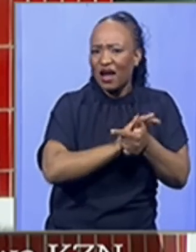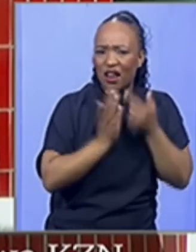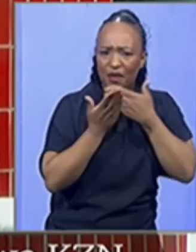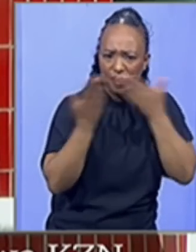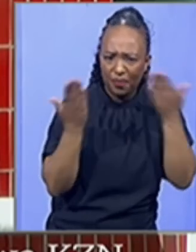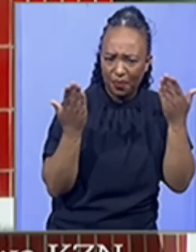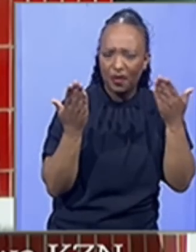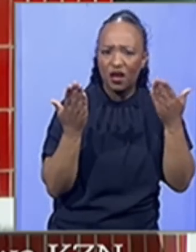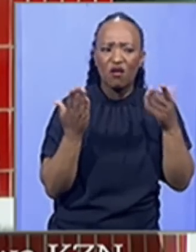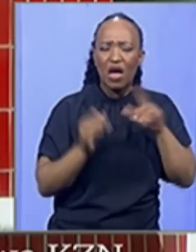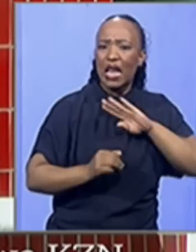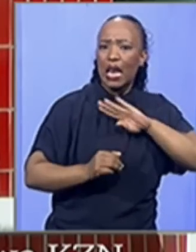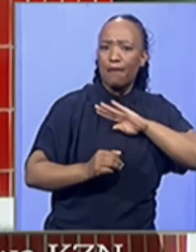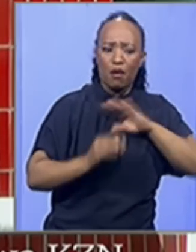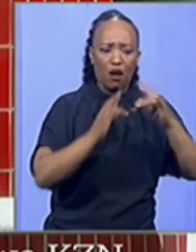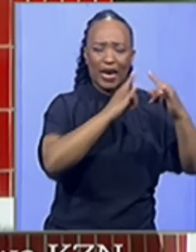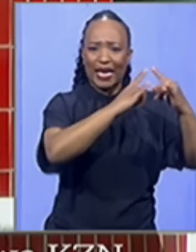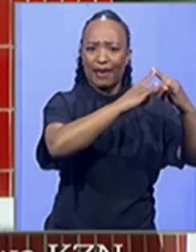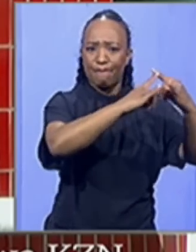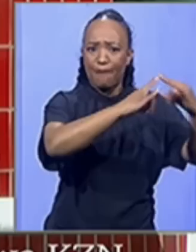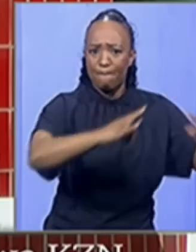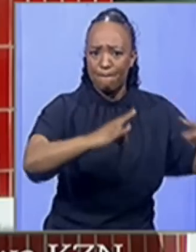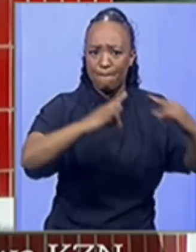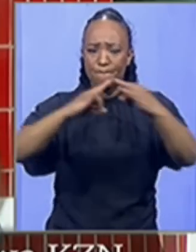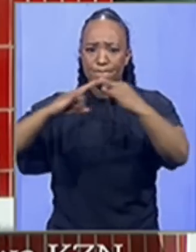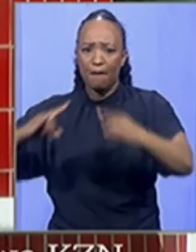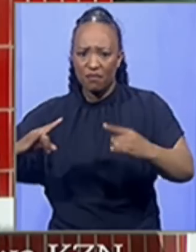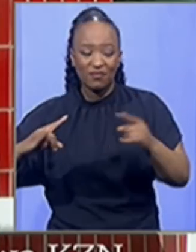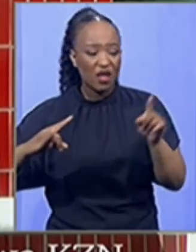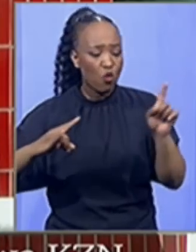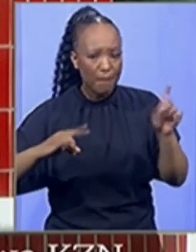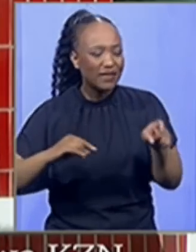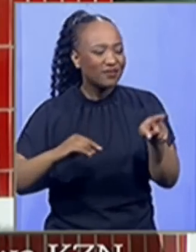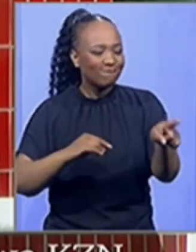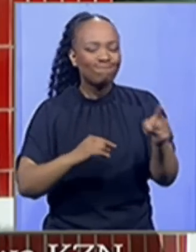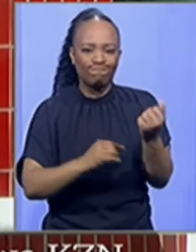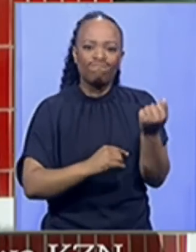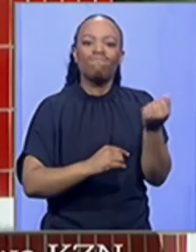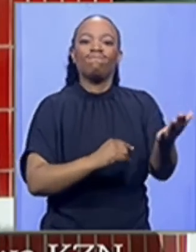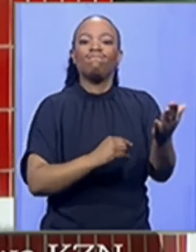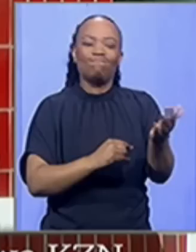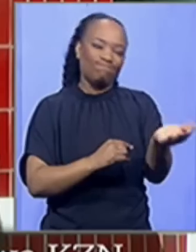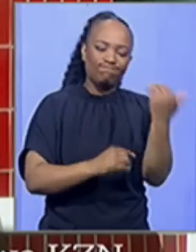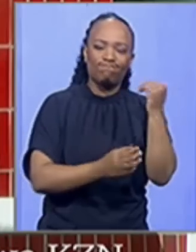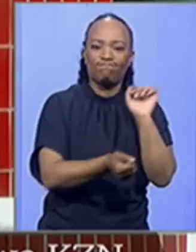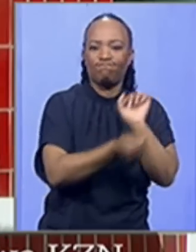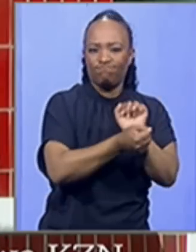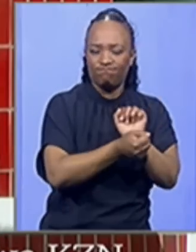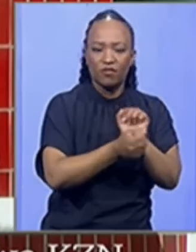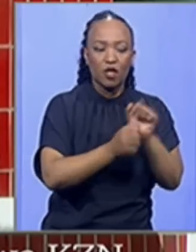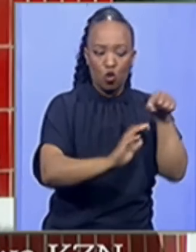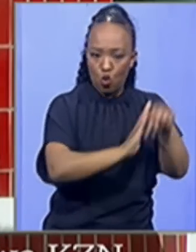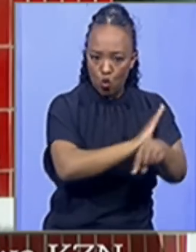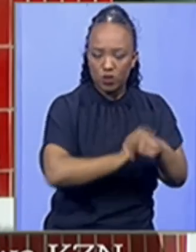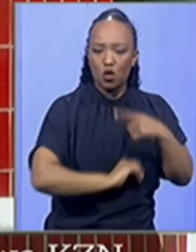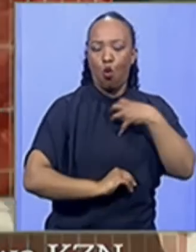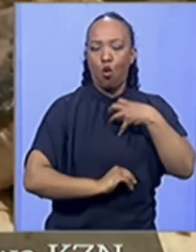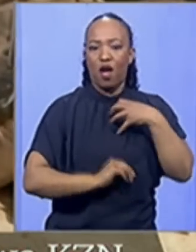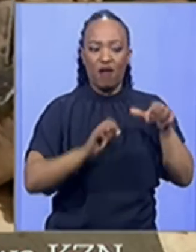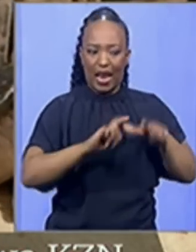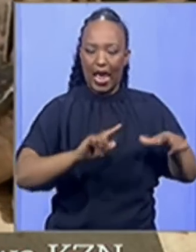military camps, they must be charged and they must lose the ownership of their